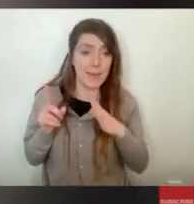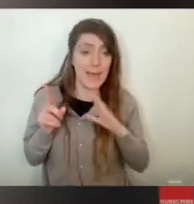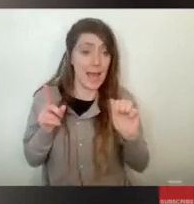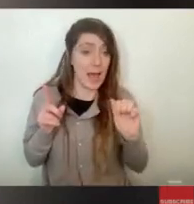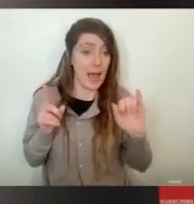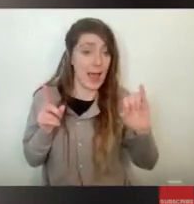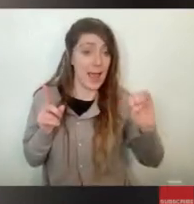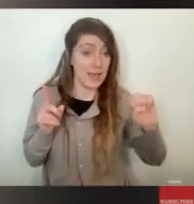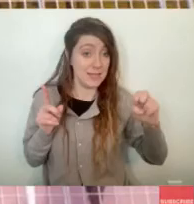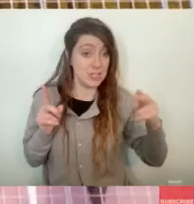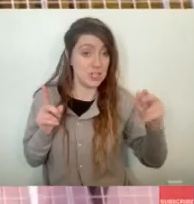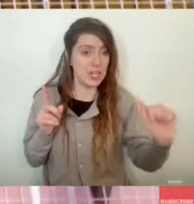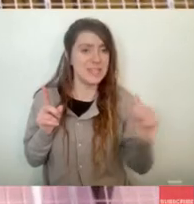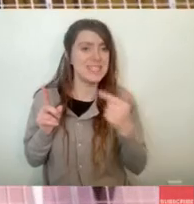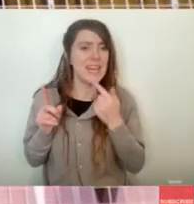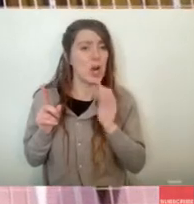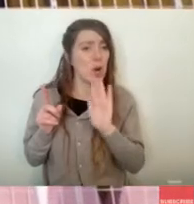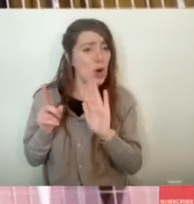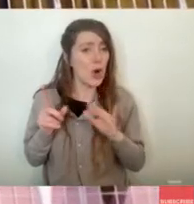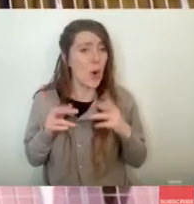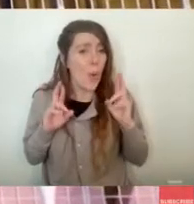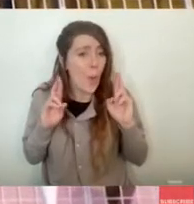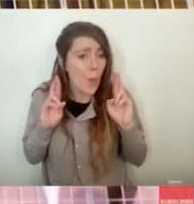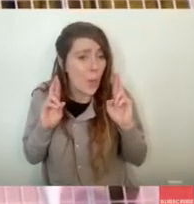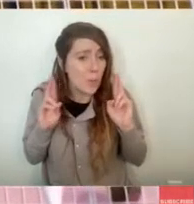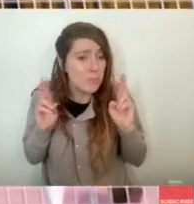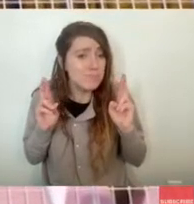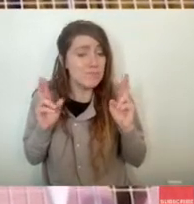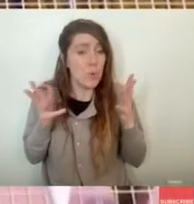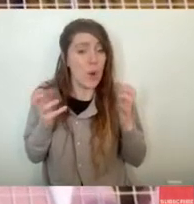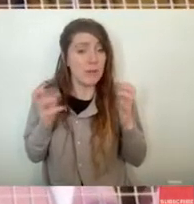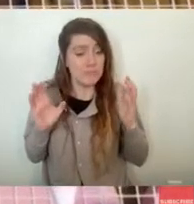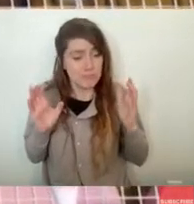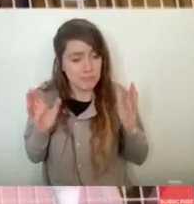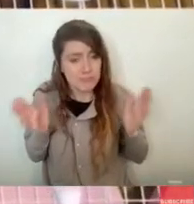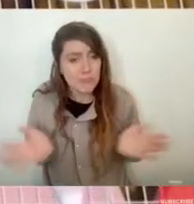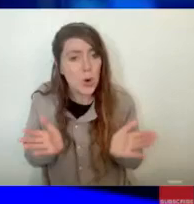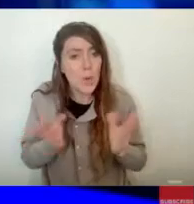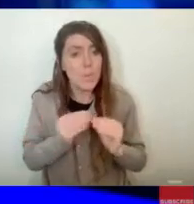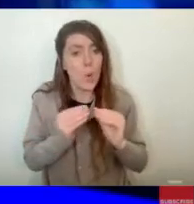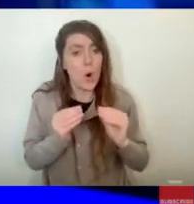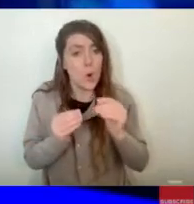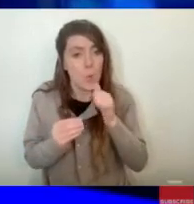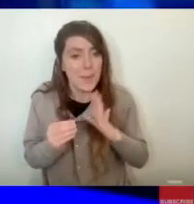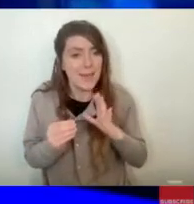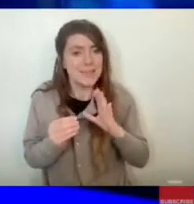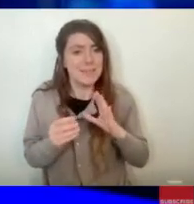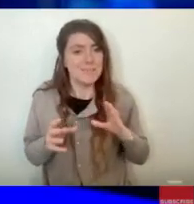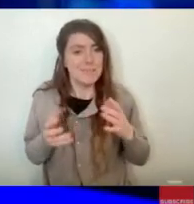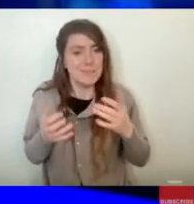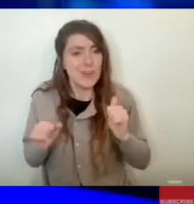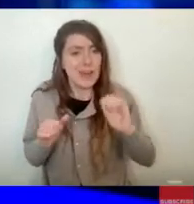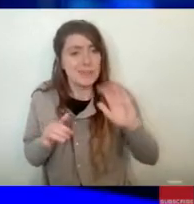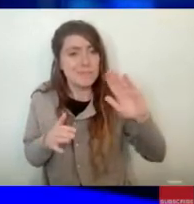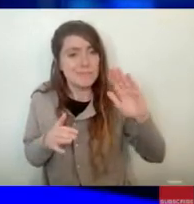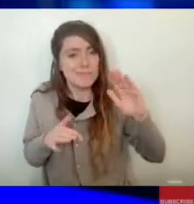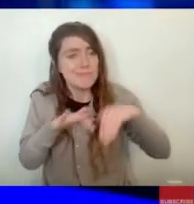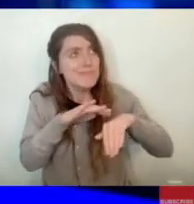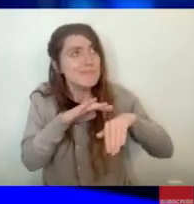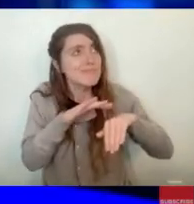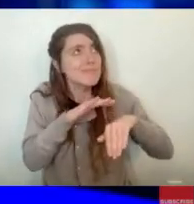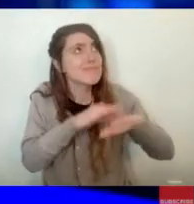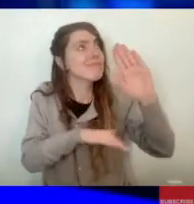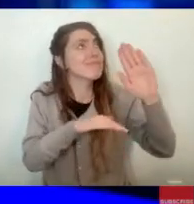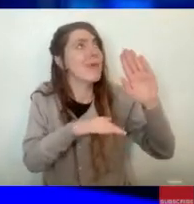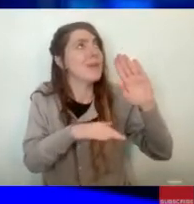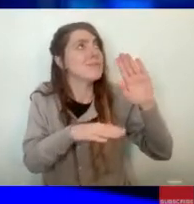her hope that this landmark voyage will inspire more women to shoot for the stars. To see six women who are all incredibly